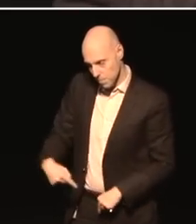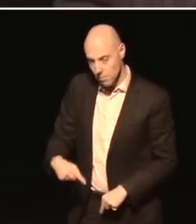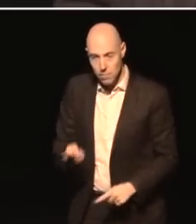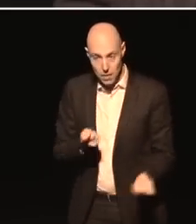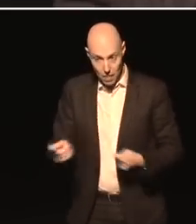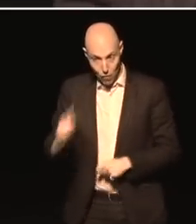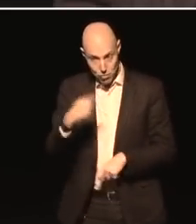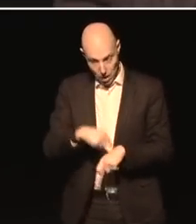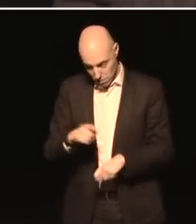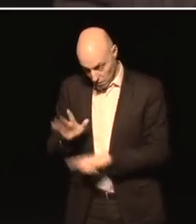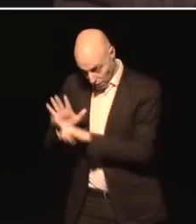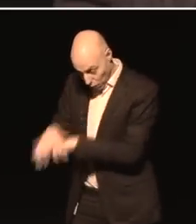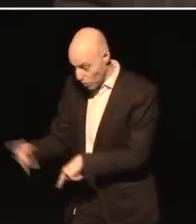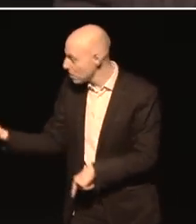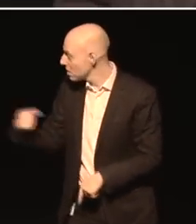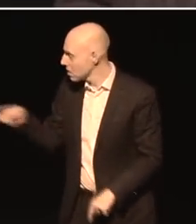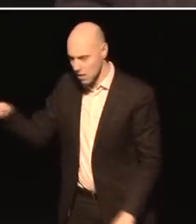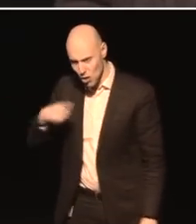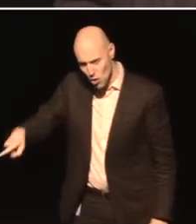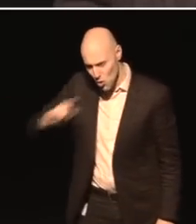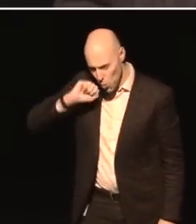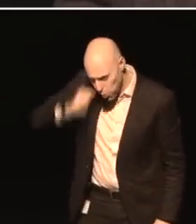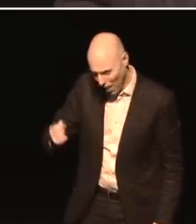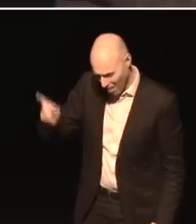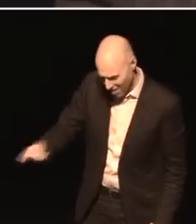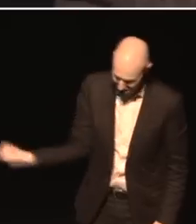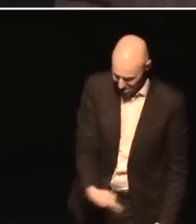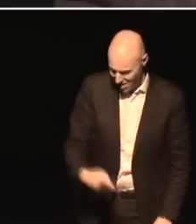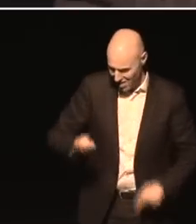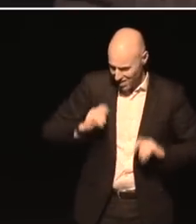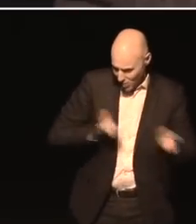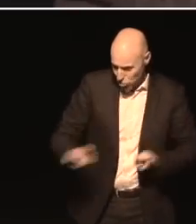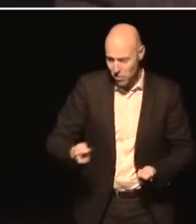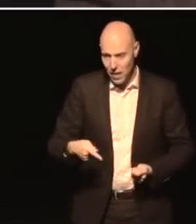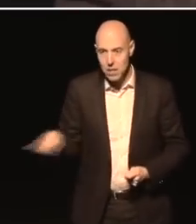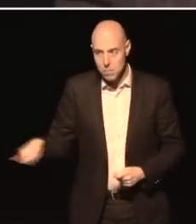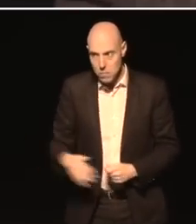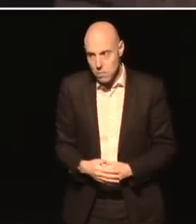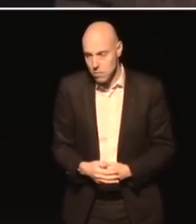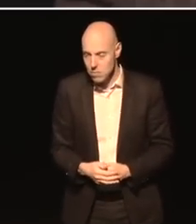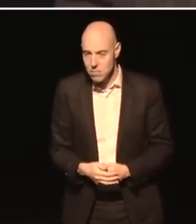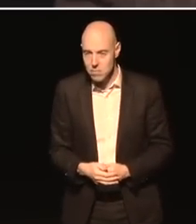time. And hopefully, we'll do choreography. Yes, and you will apply to the